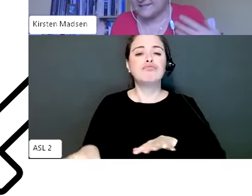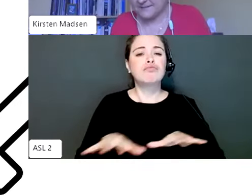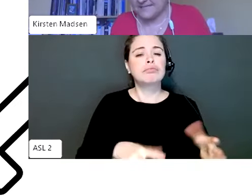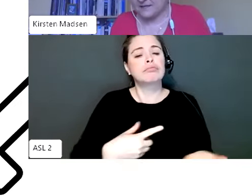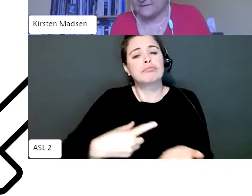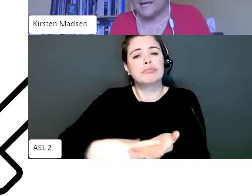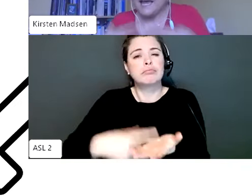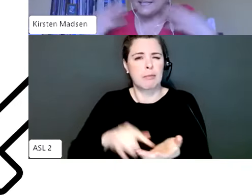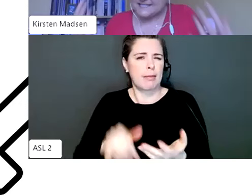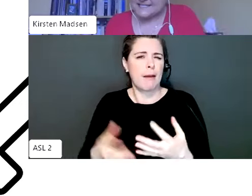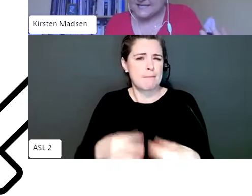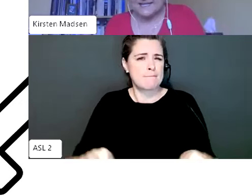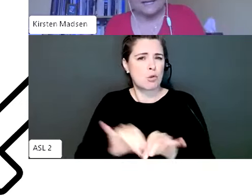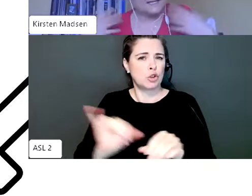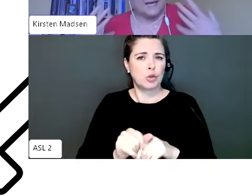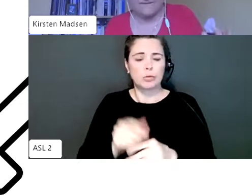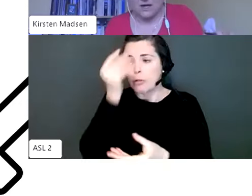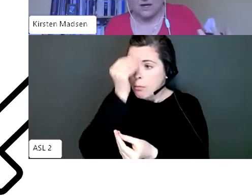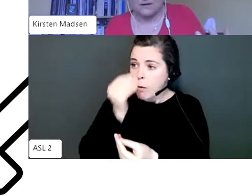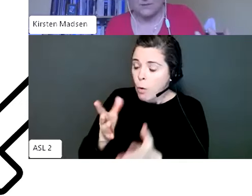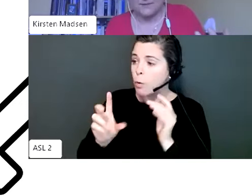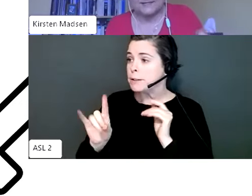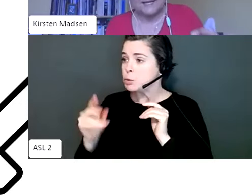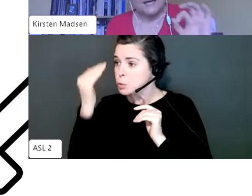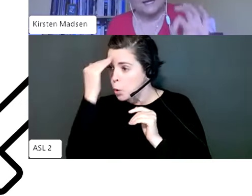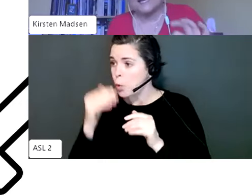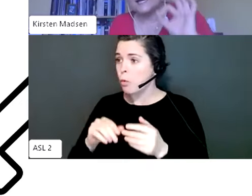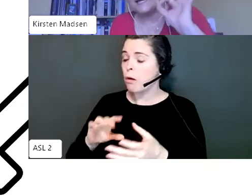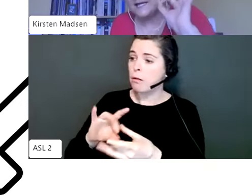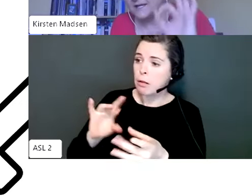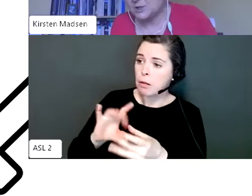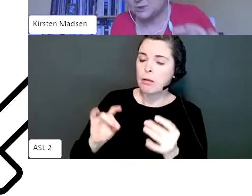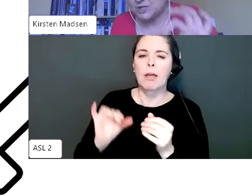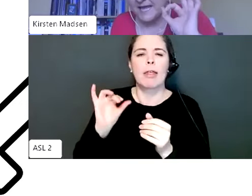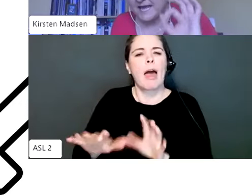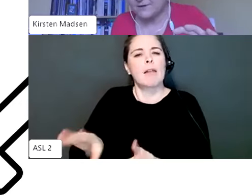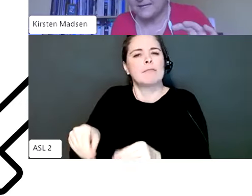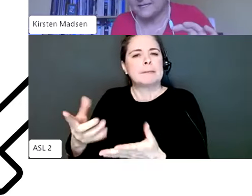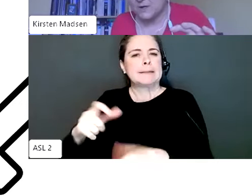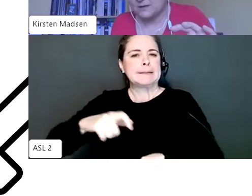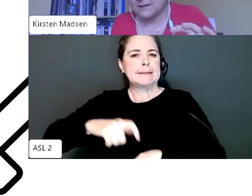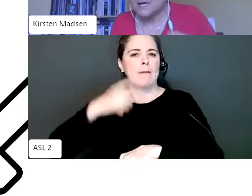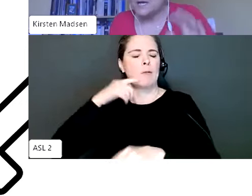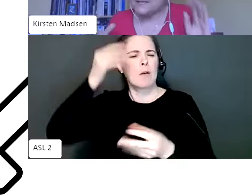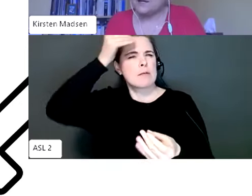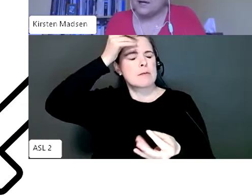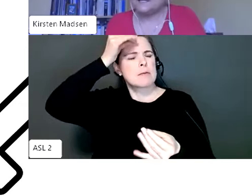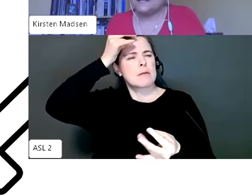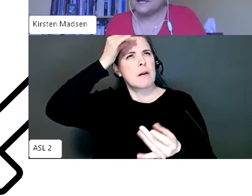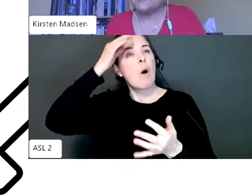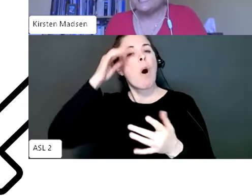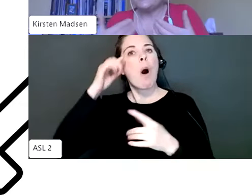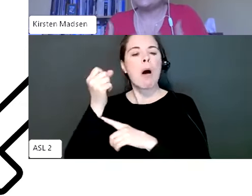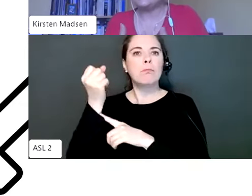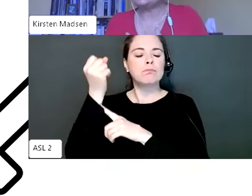process themselves and to discuss things and have aha moments. And again, inclusion. Everybody's welcome. Because